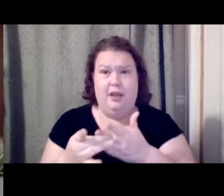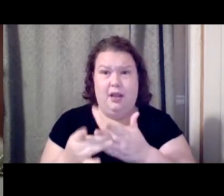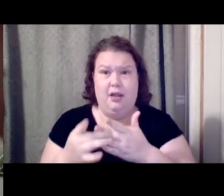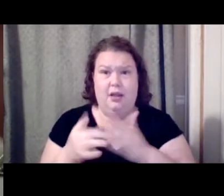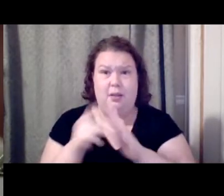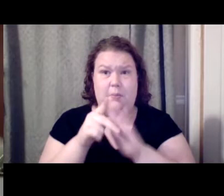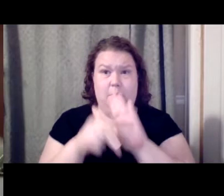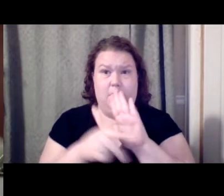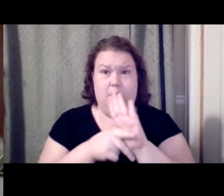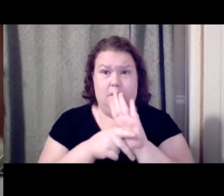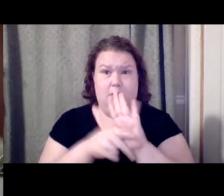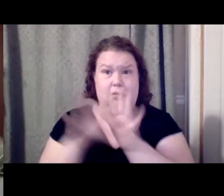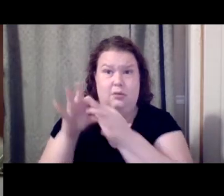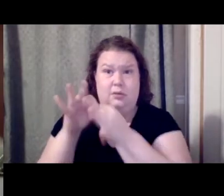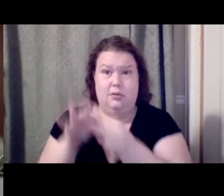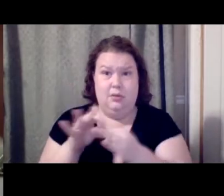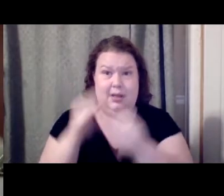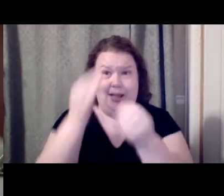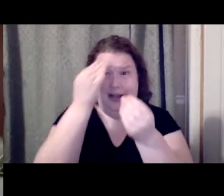data driven